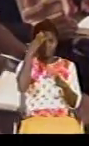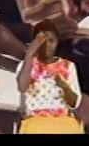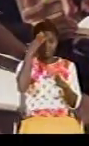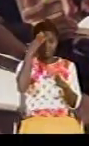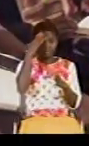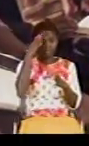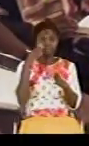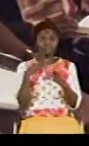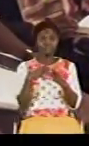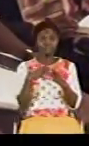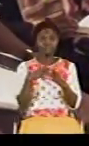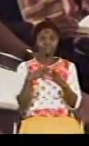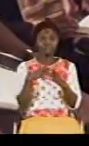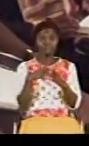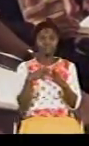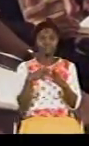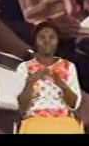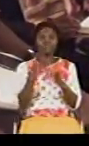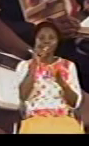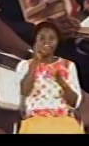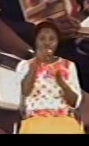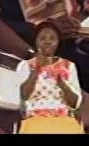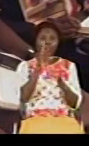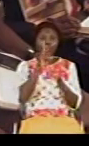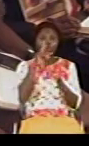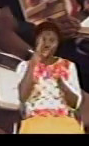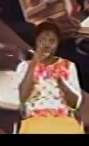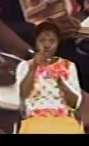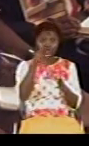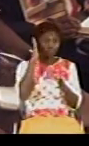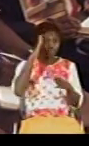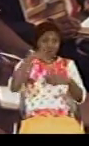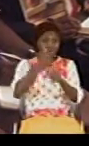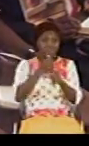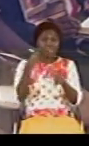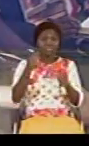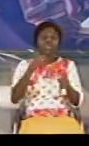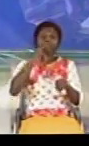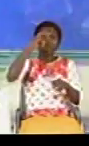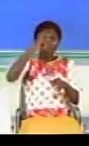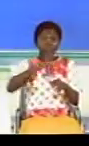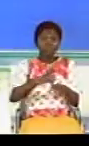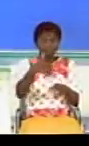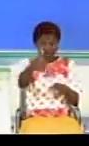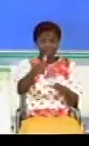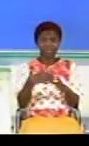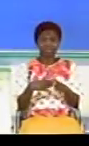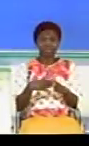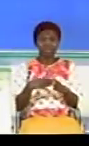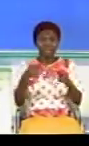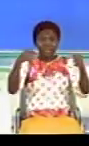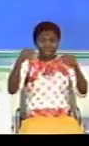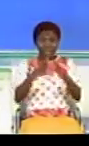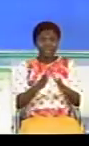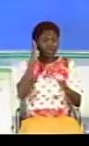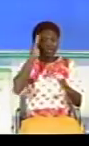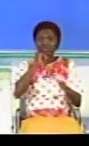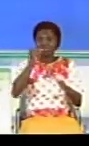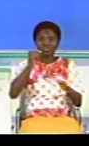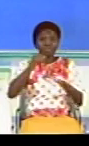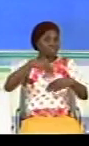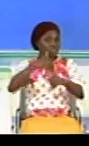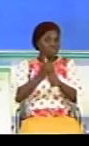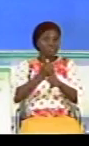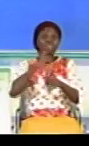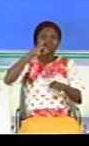you are now the one to make the decree. Enemies will not make a decree in your life. Satan will not make